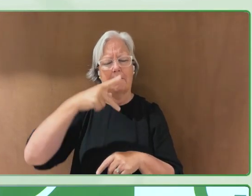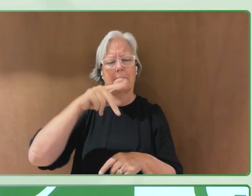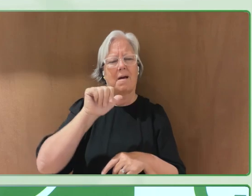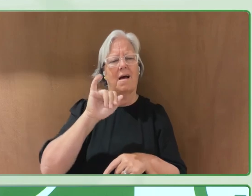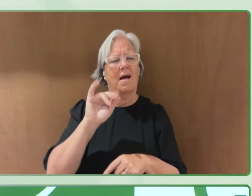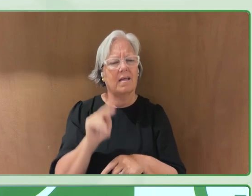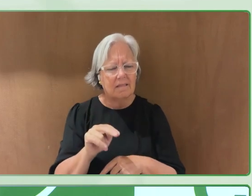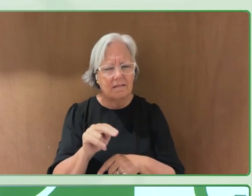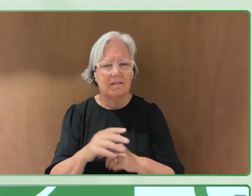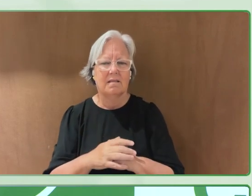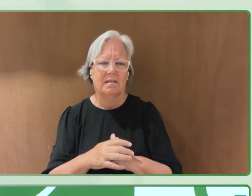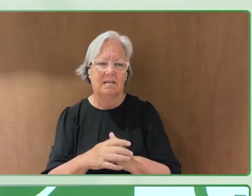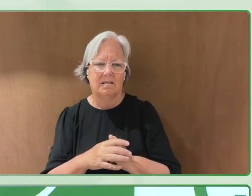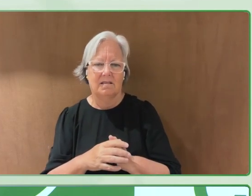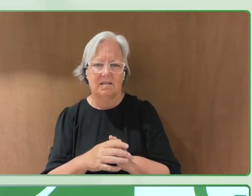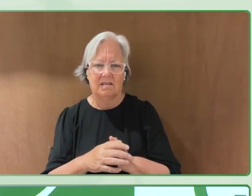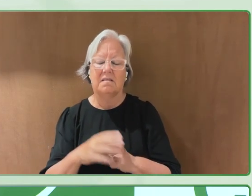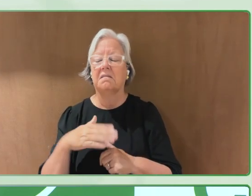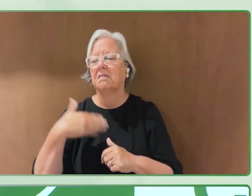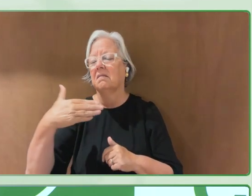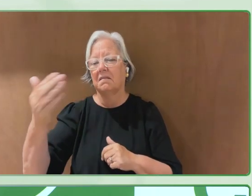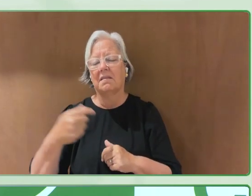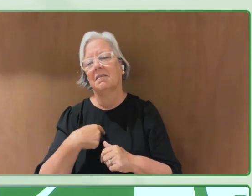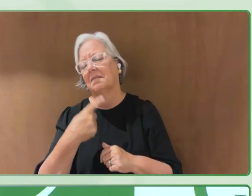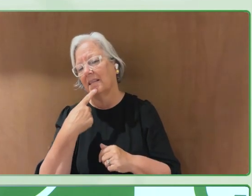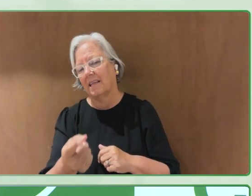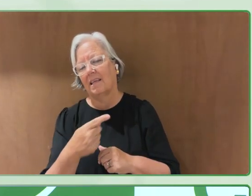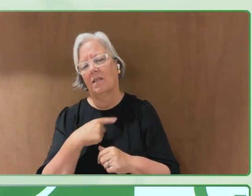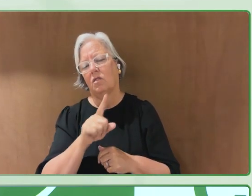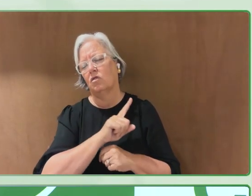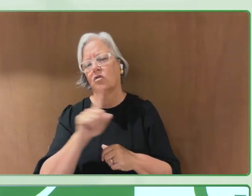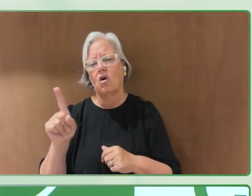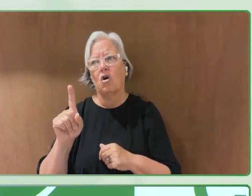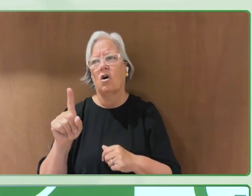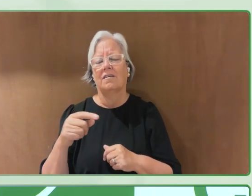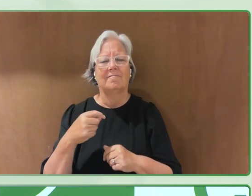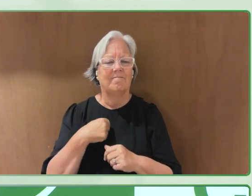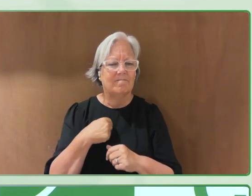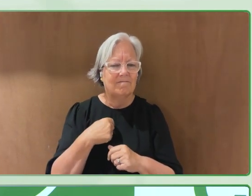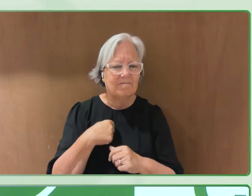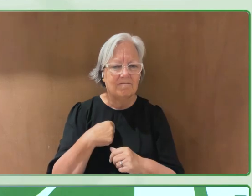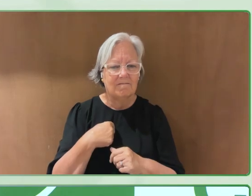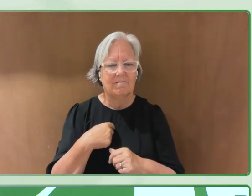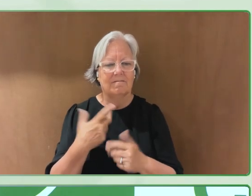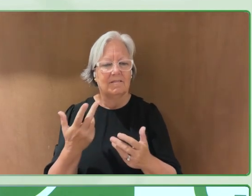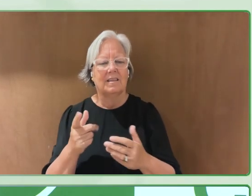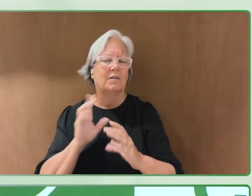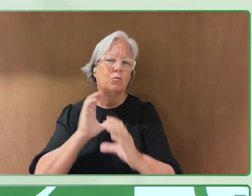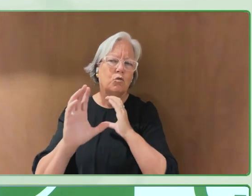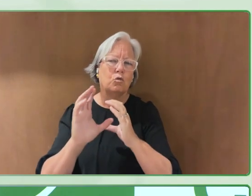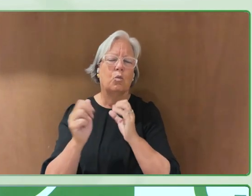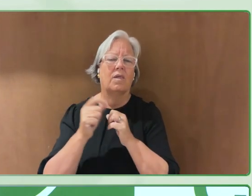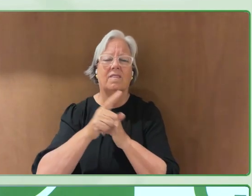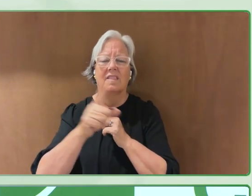so isolated that I was not able to communicate with anyone. My parents then decided to move me to the